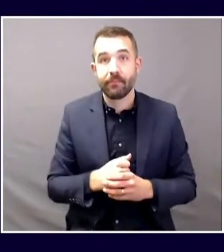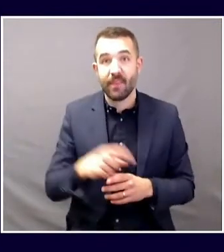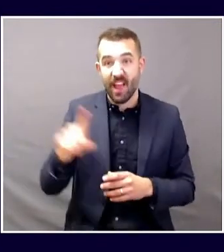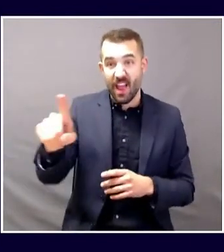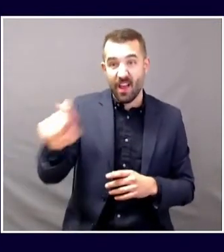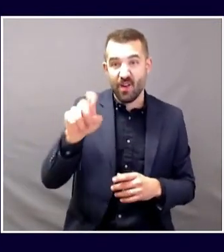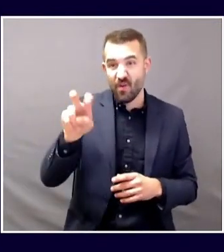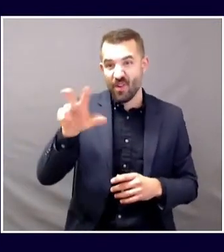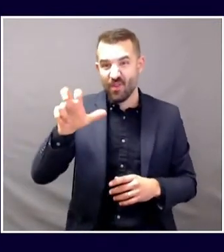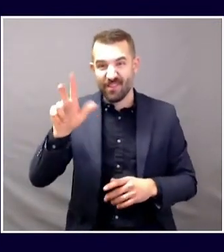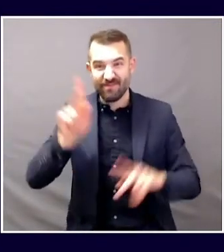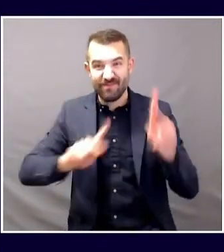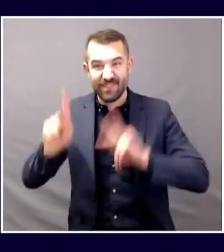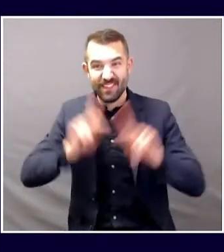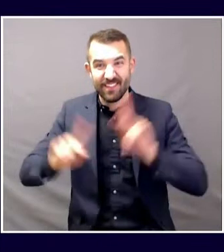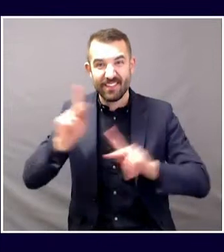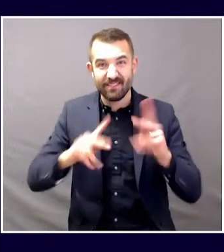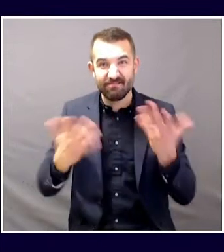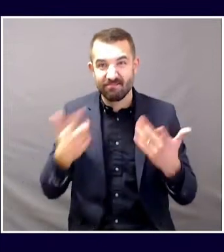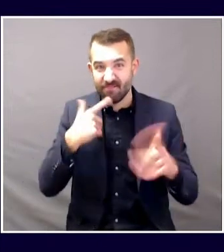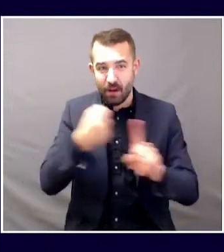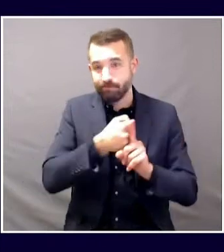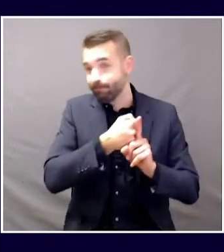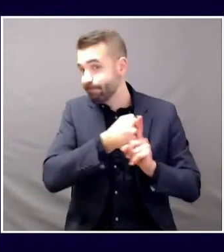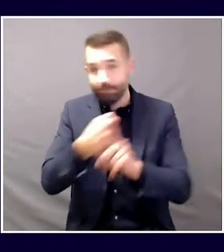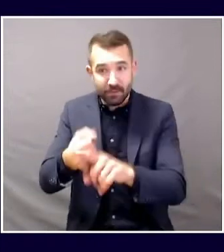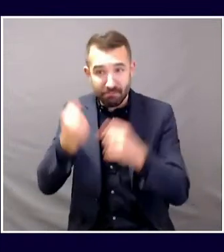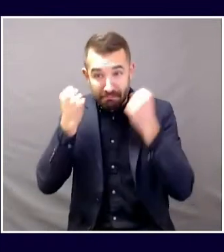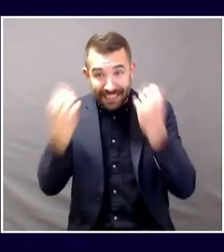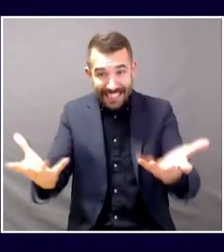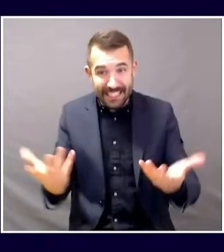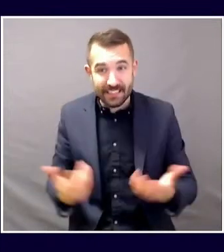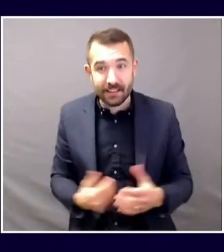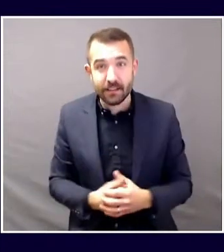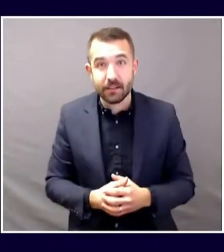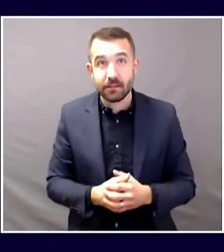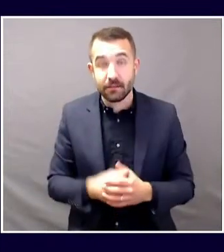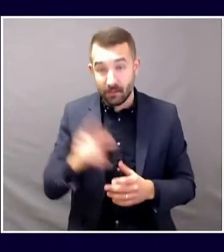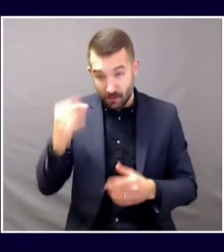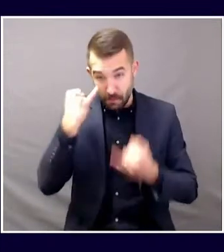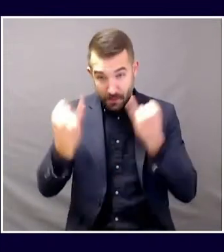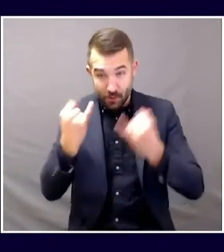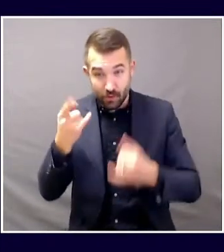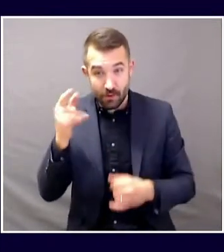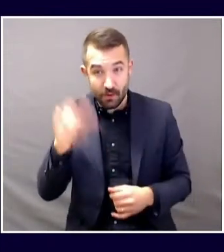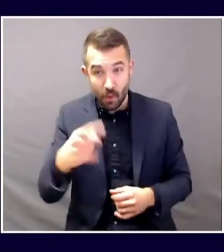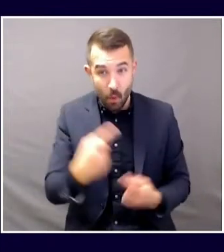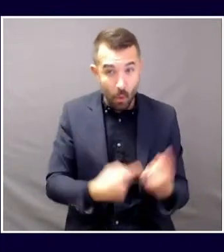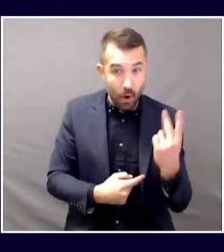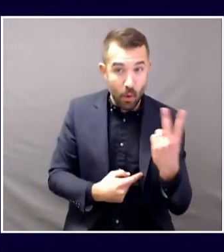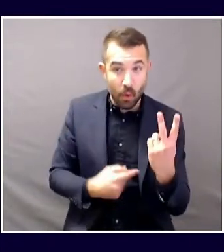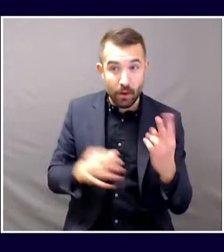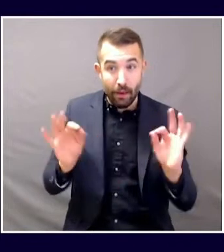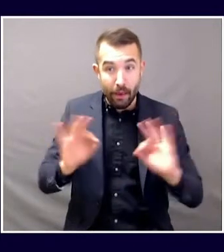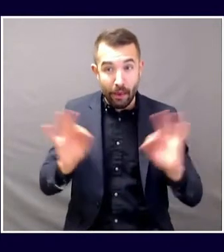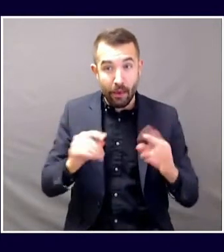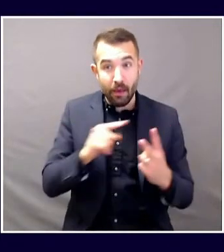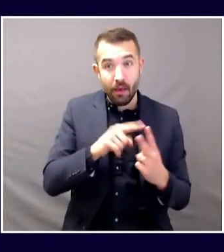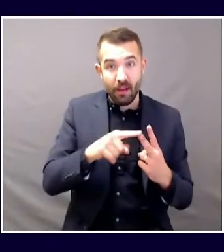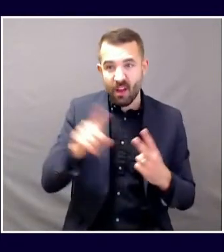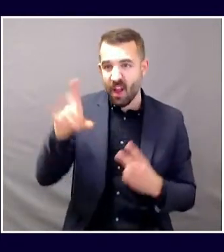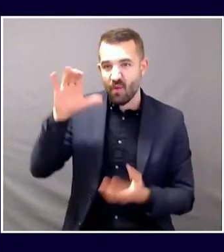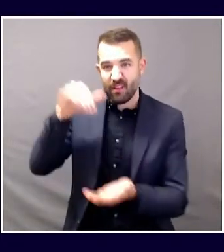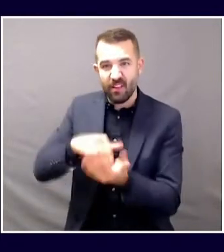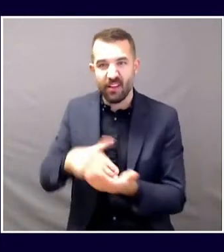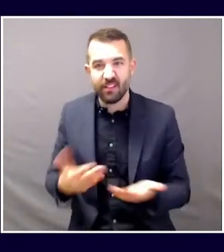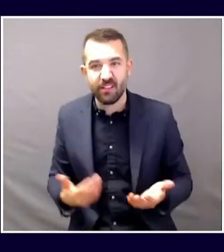the actions of not just one or two people, but 100,000 people, let alone 1 million people, and how that could